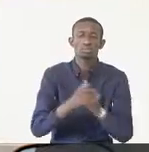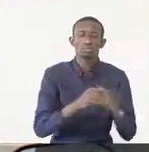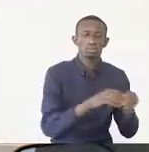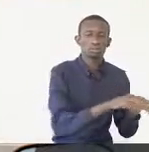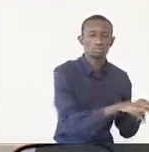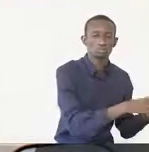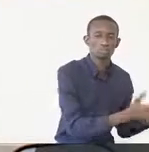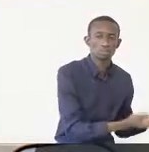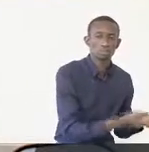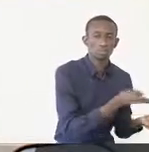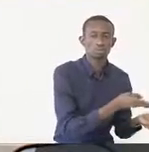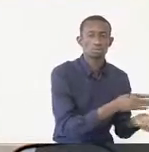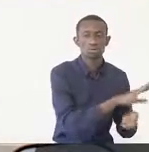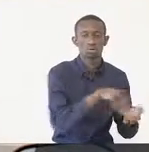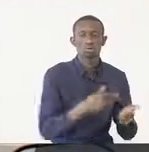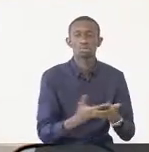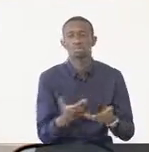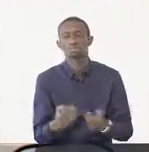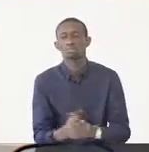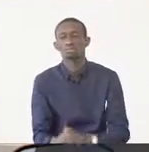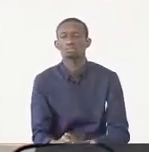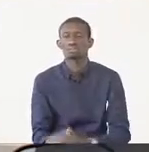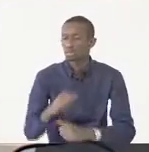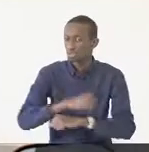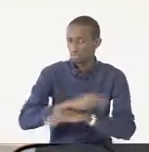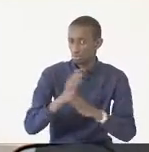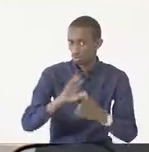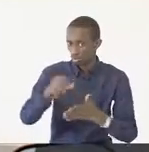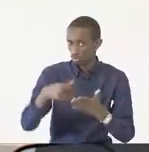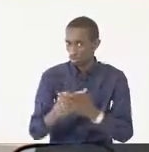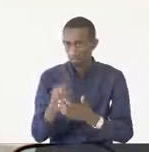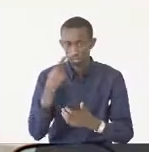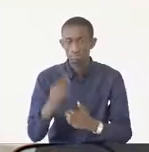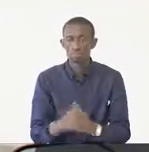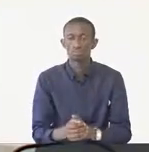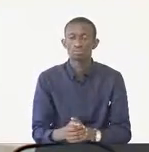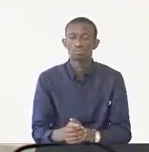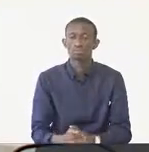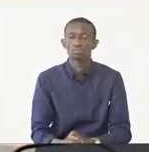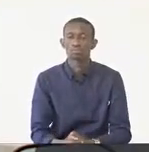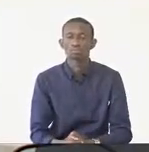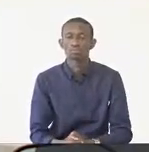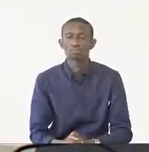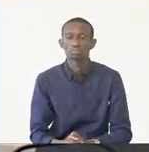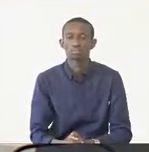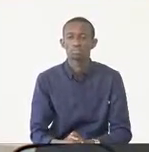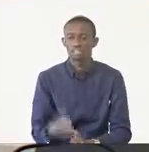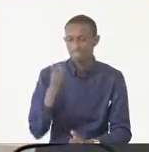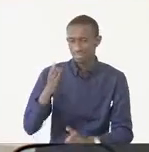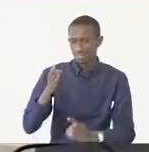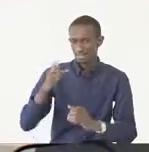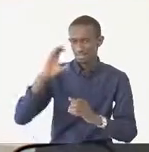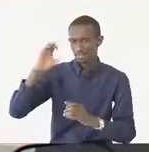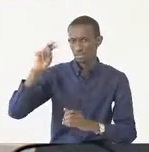so this is what we have. Now, students, as what we have said, there is a conservation law